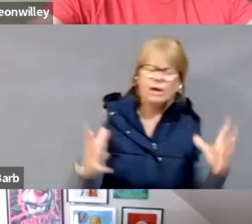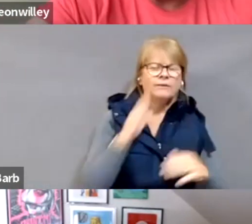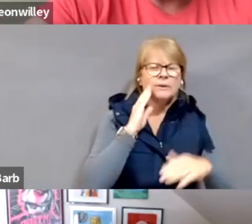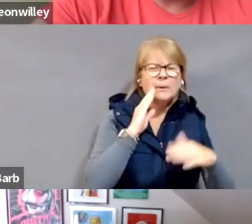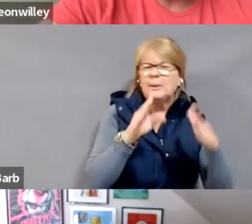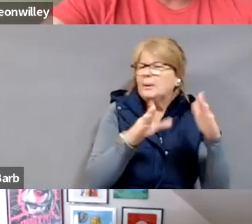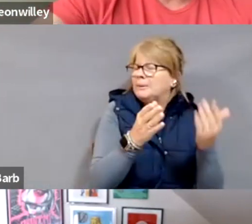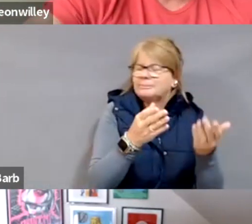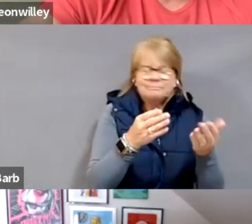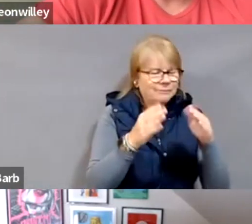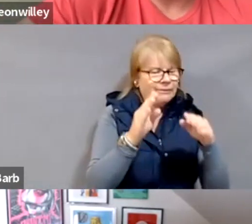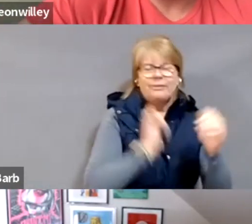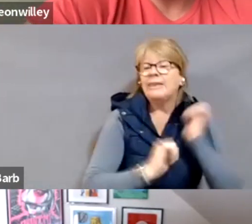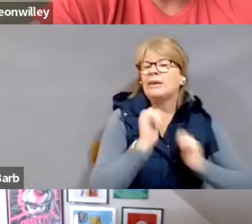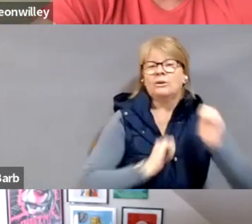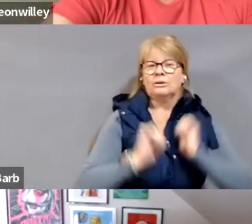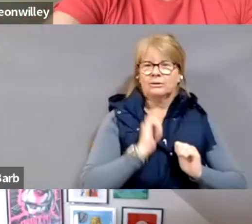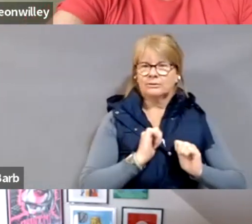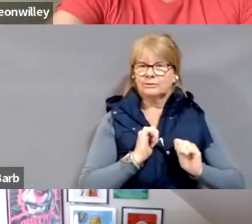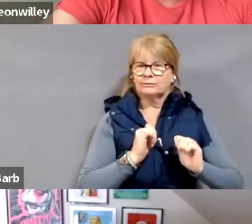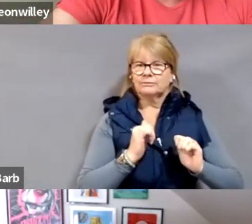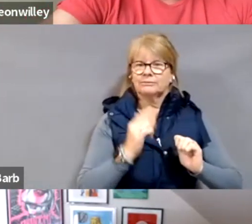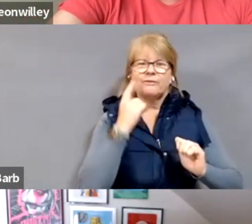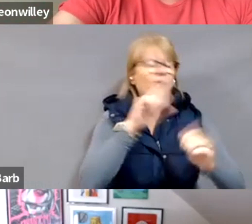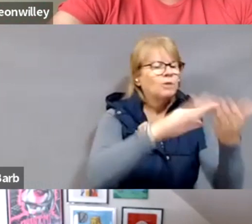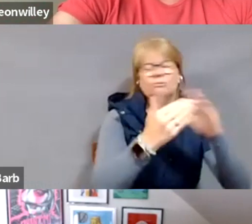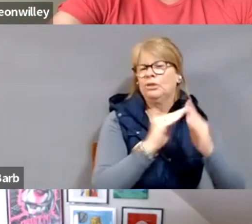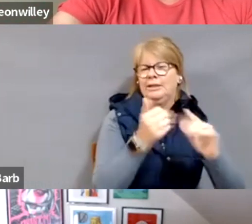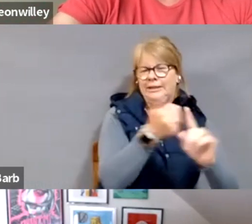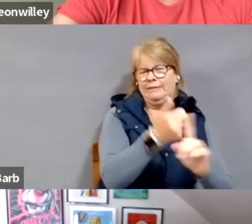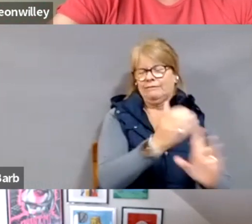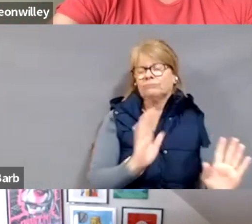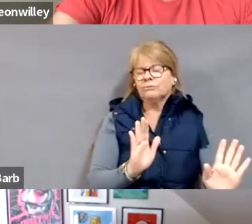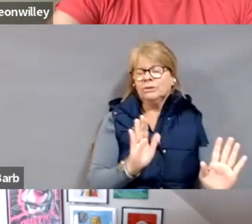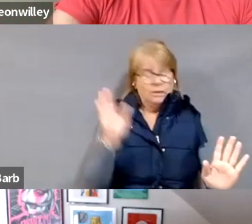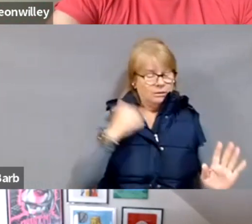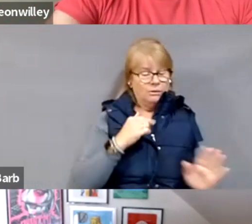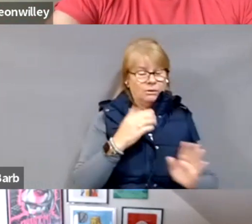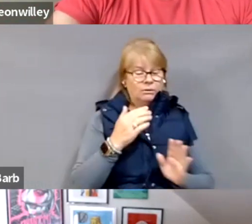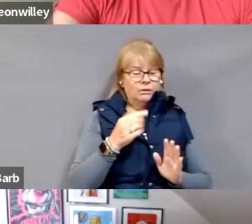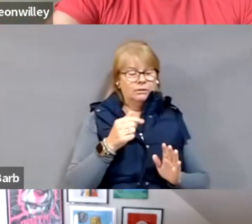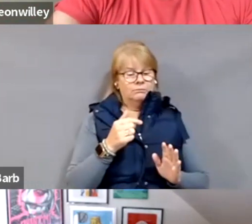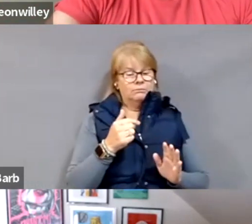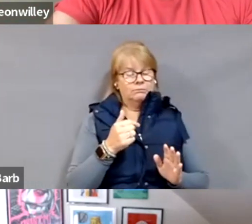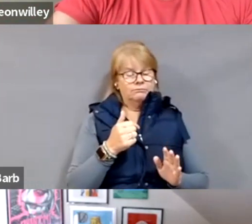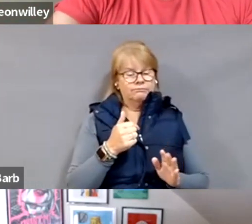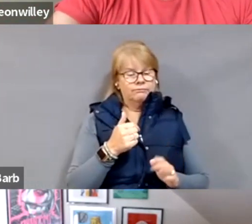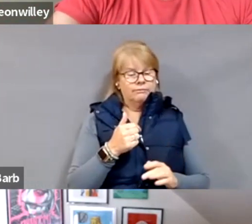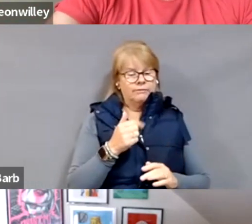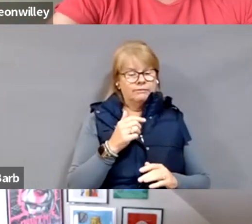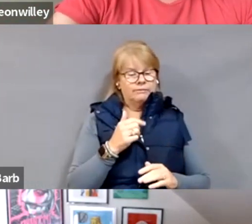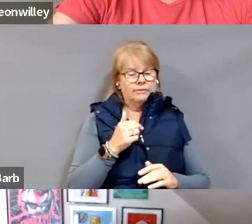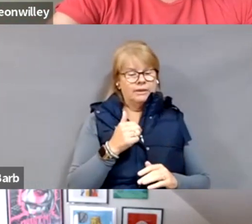was fantastic because not only did it prove to me that what I was doing was